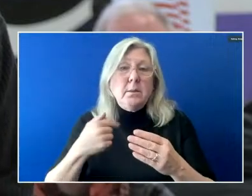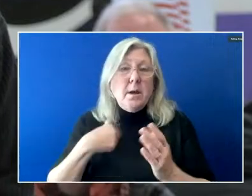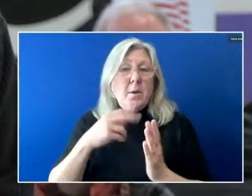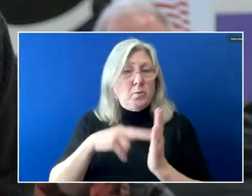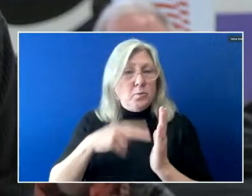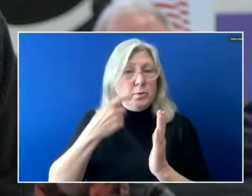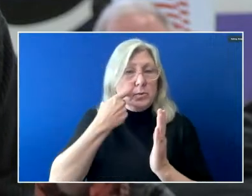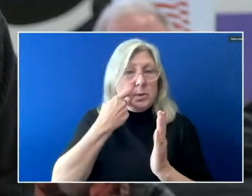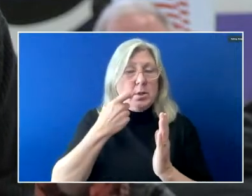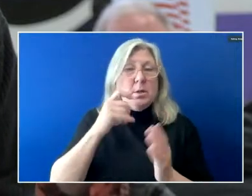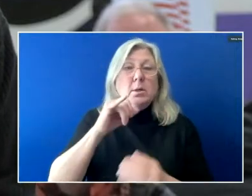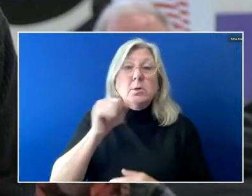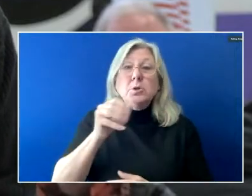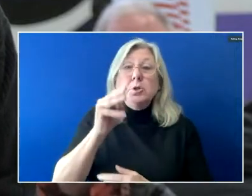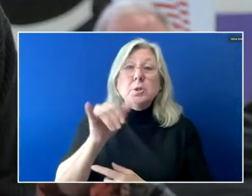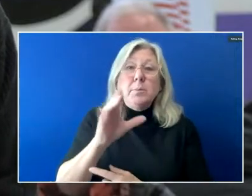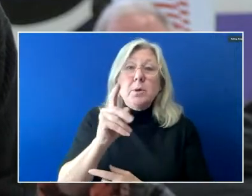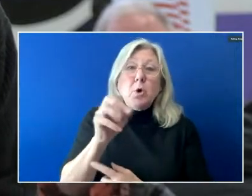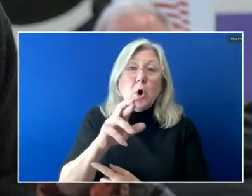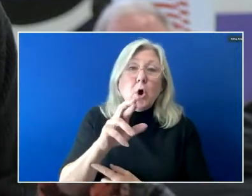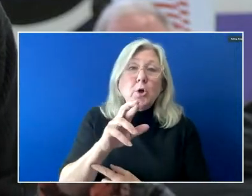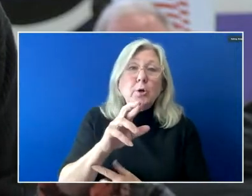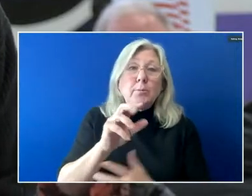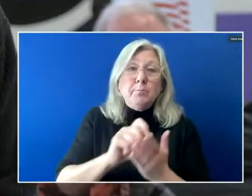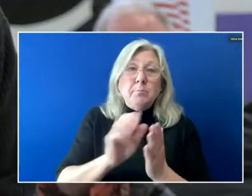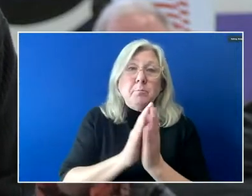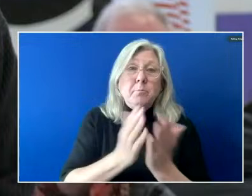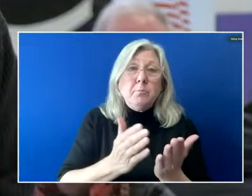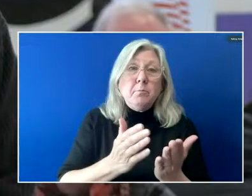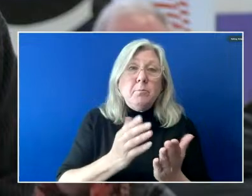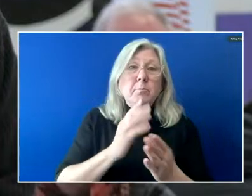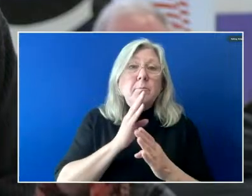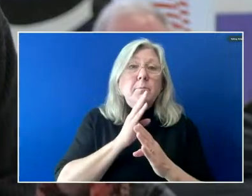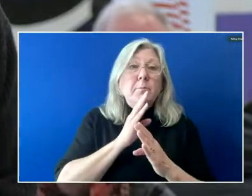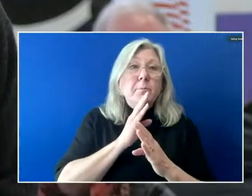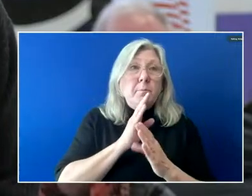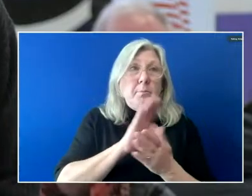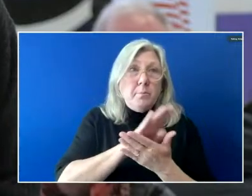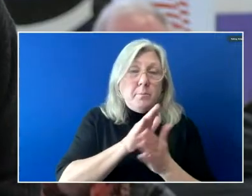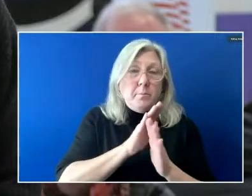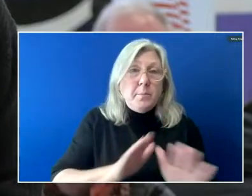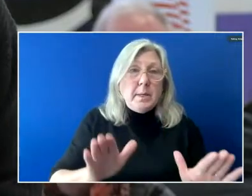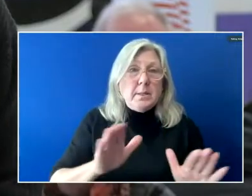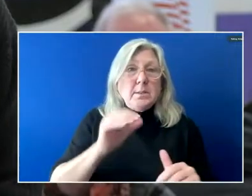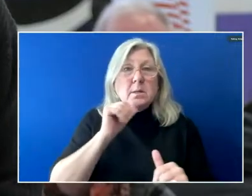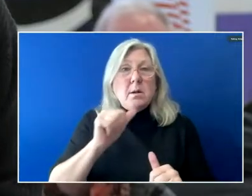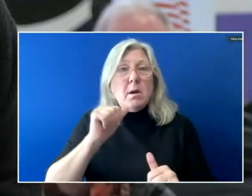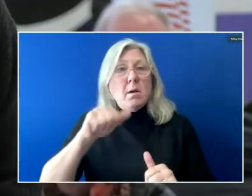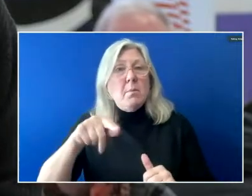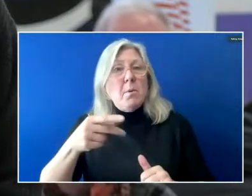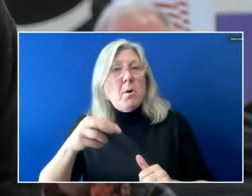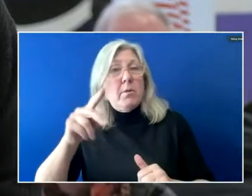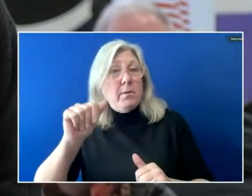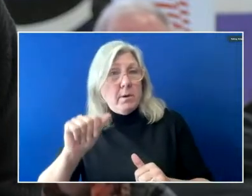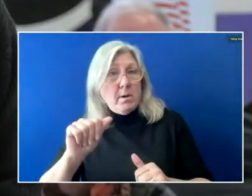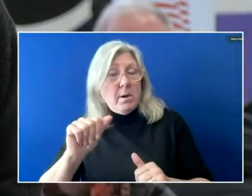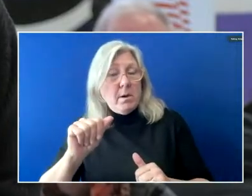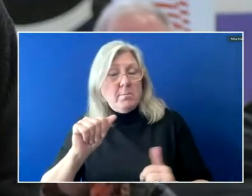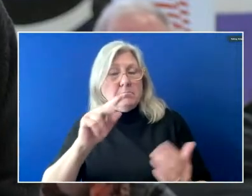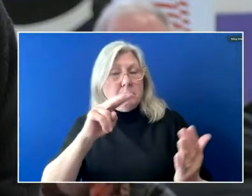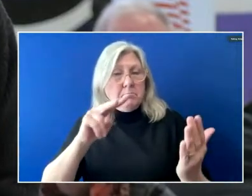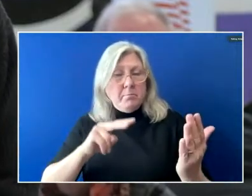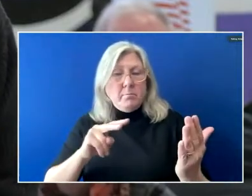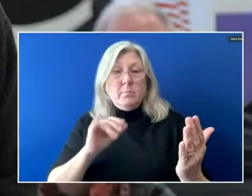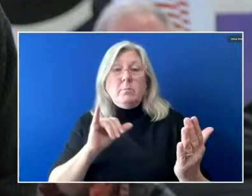Jimmy Carter's book piece not a partha and what struck me was that the events